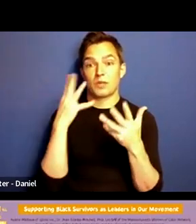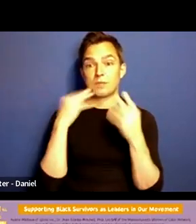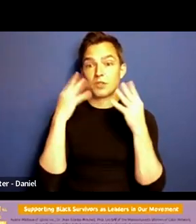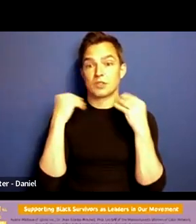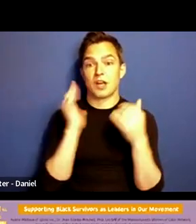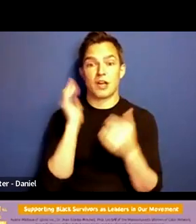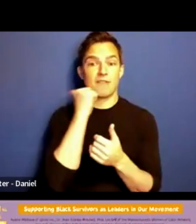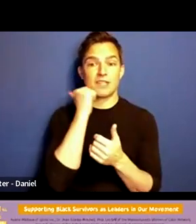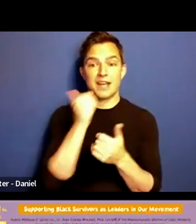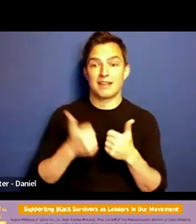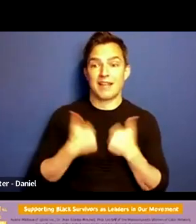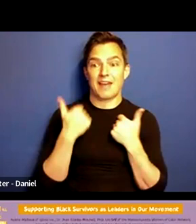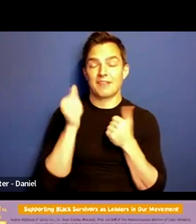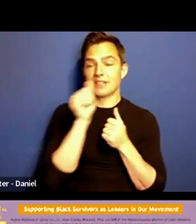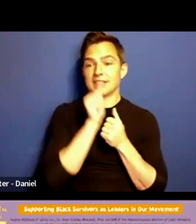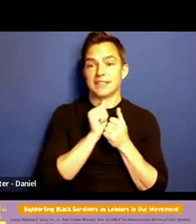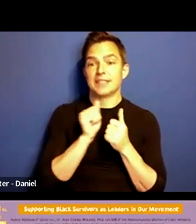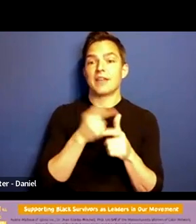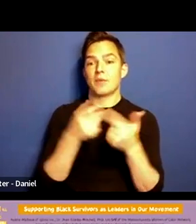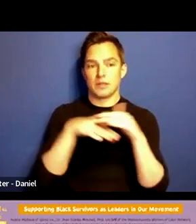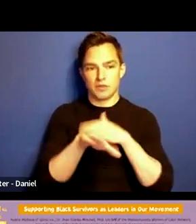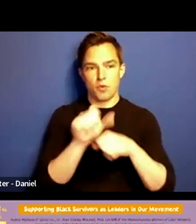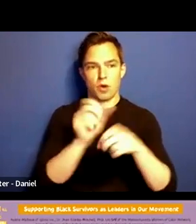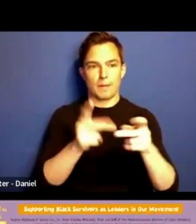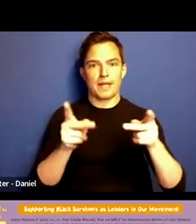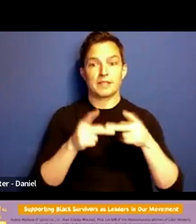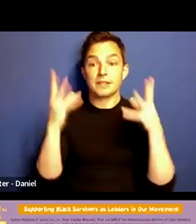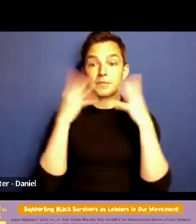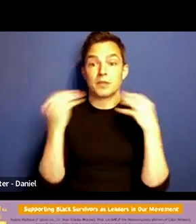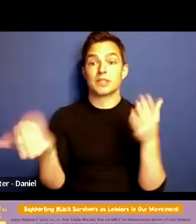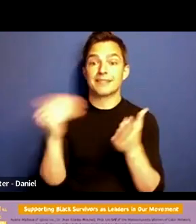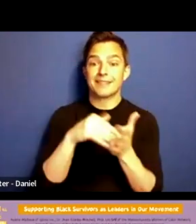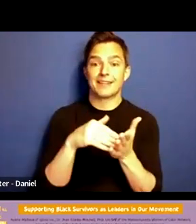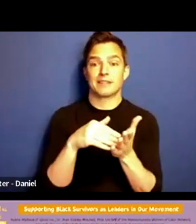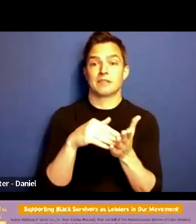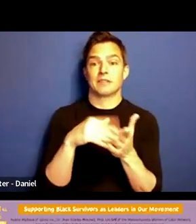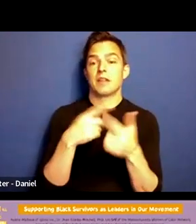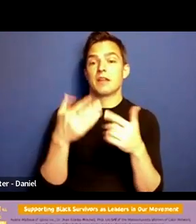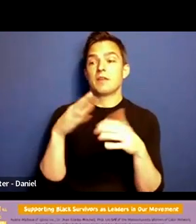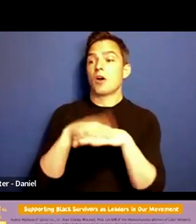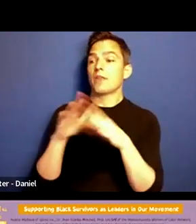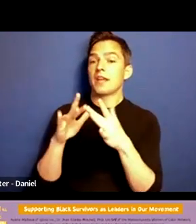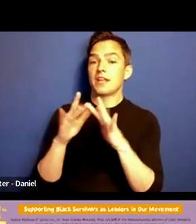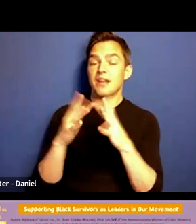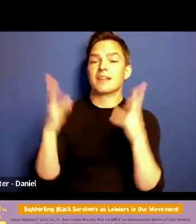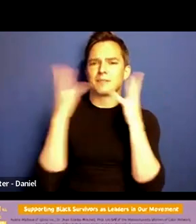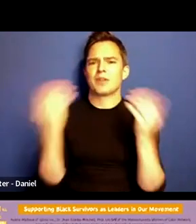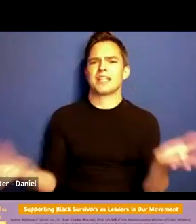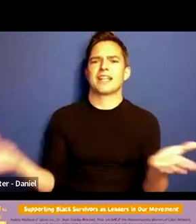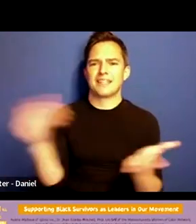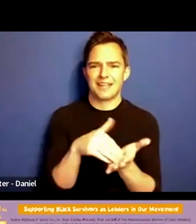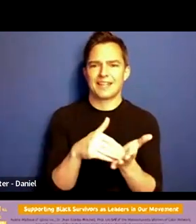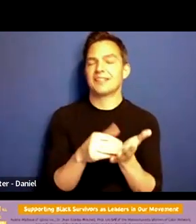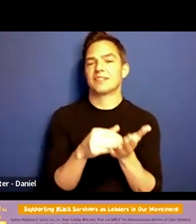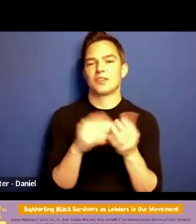everyday life. And then we go into the workplace and we're experiencing it again. And then we get on the internet and we're experiencing it again. So there's